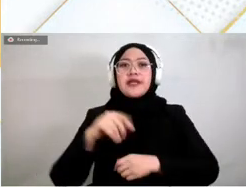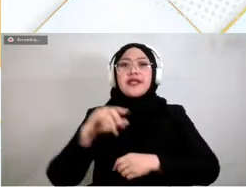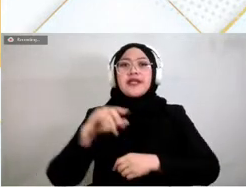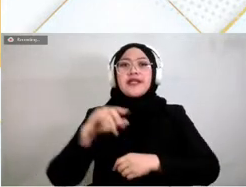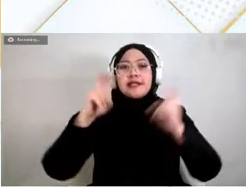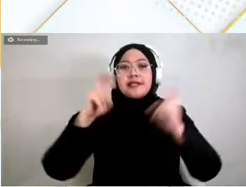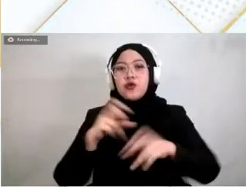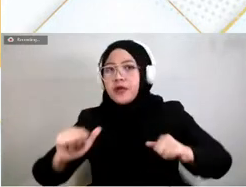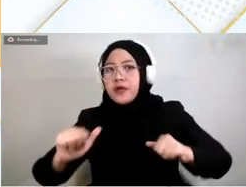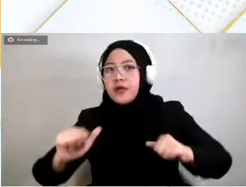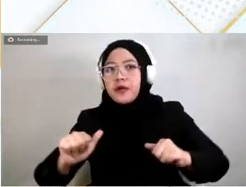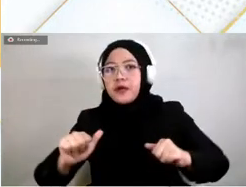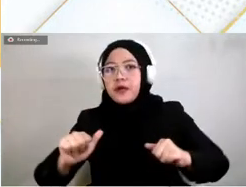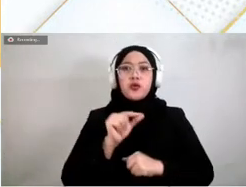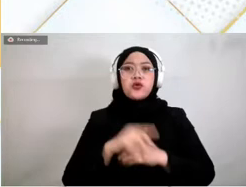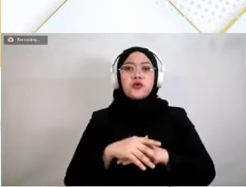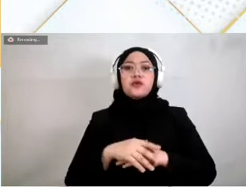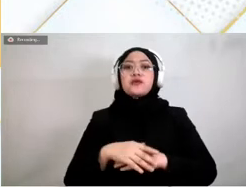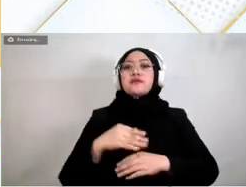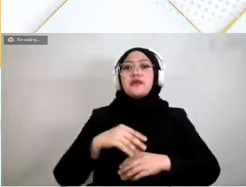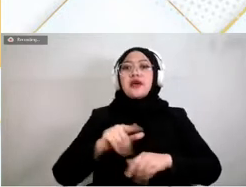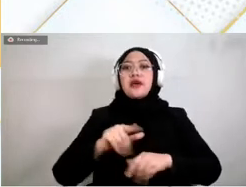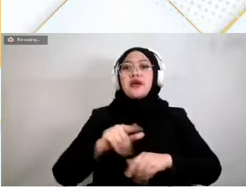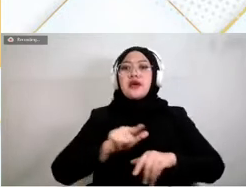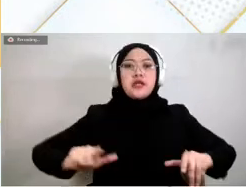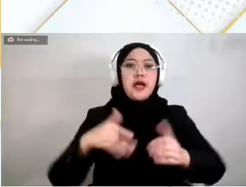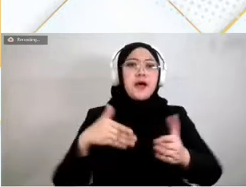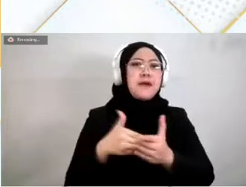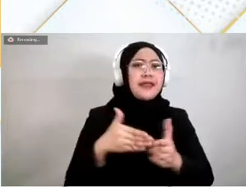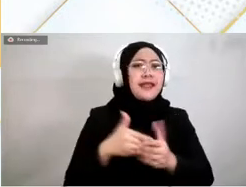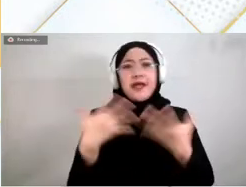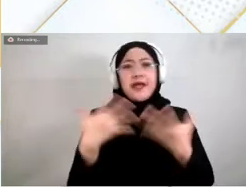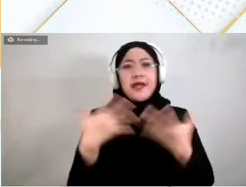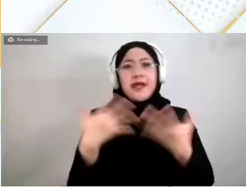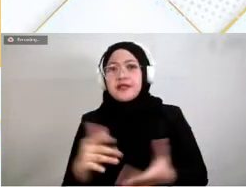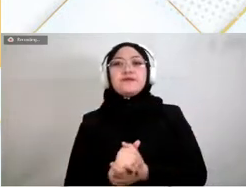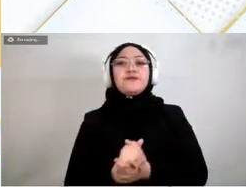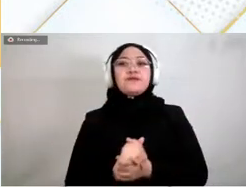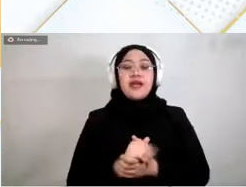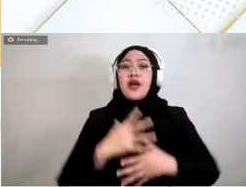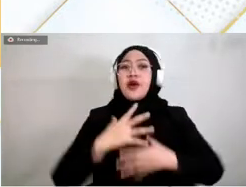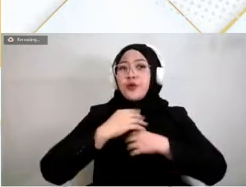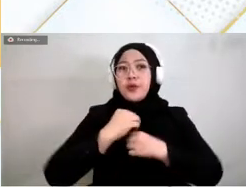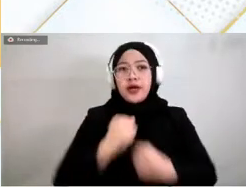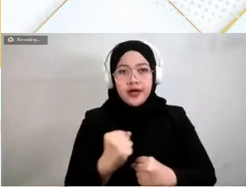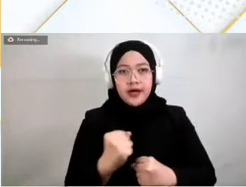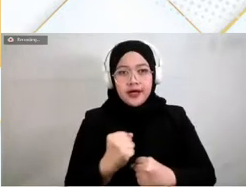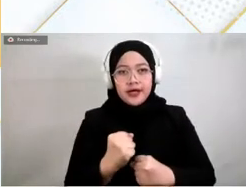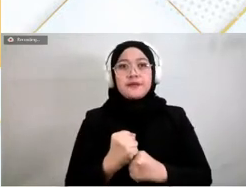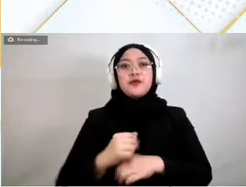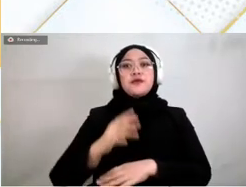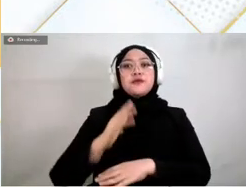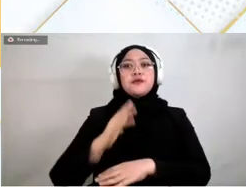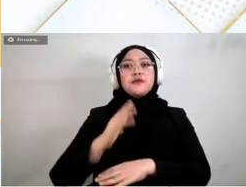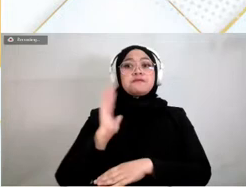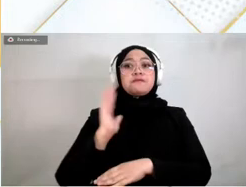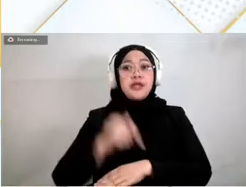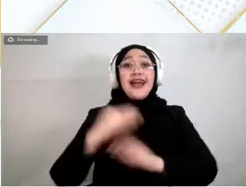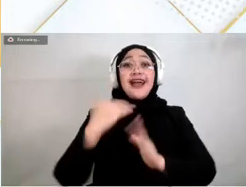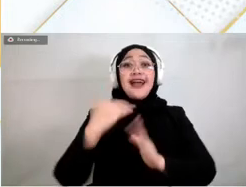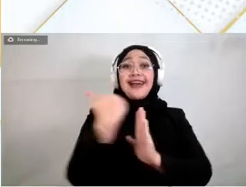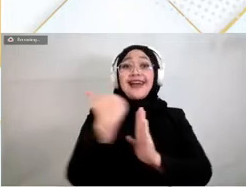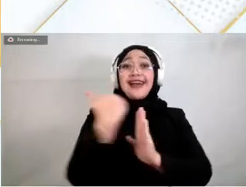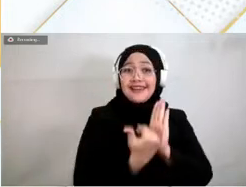peacekeeping and various security challenges. Finally, I hope that deliberation in this event will